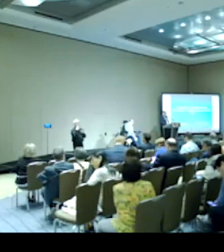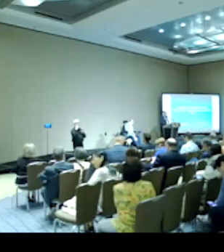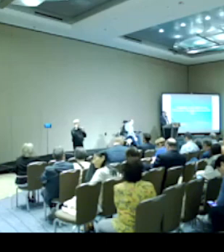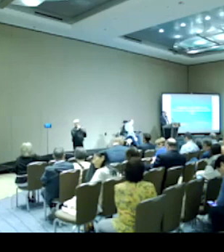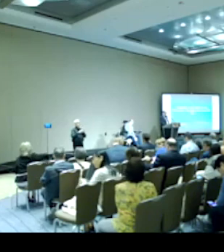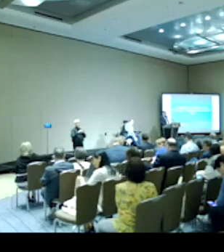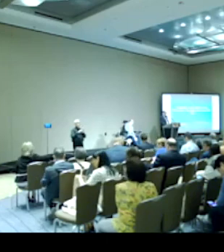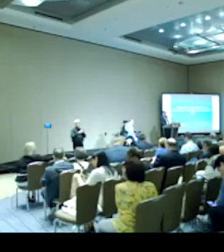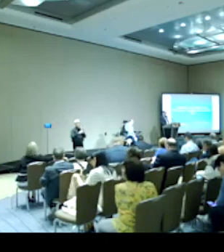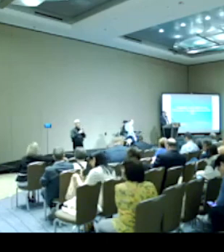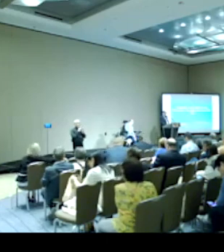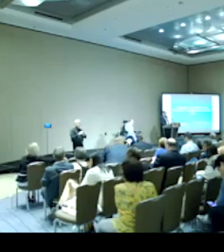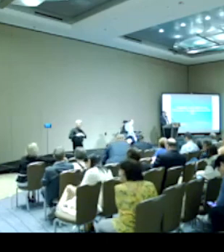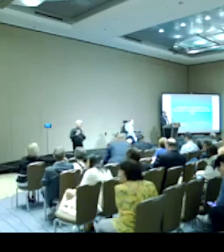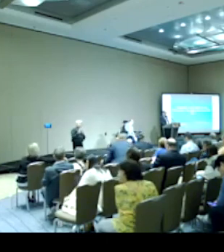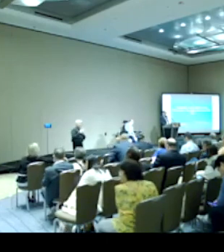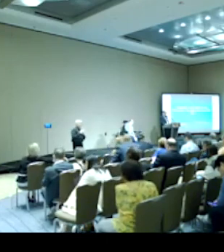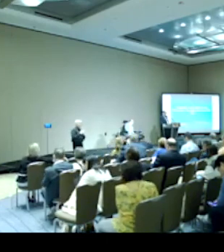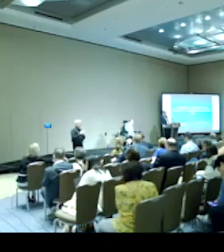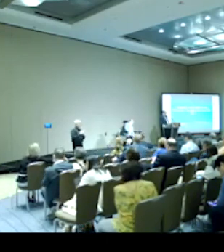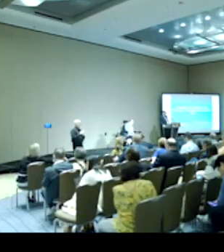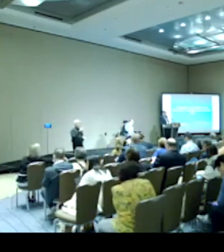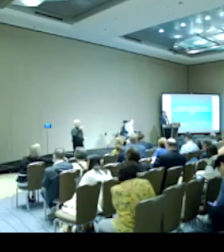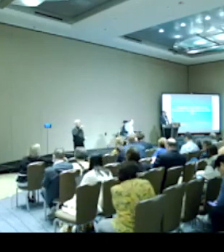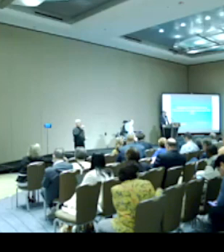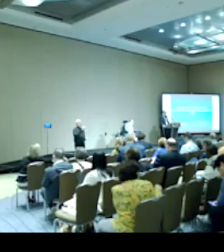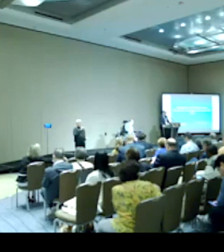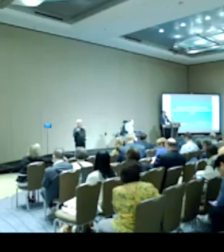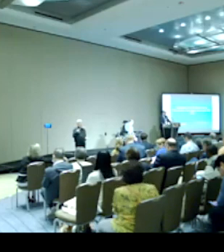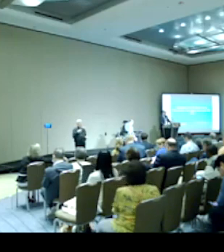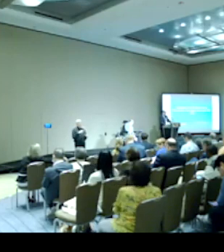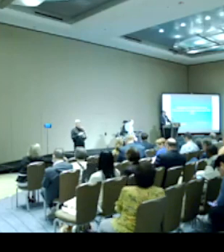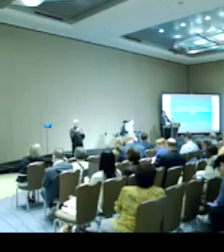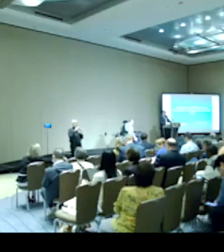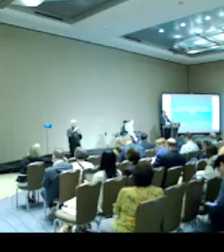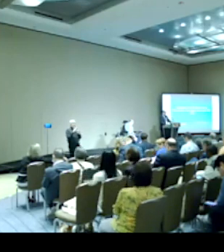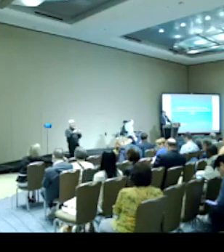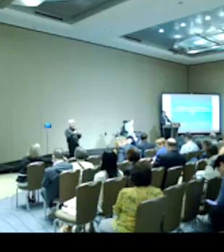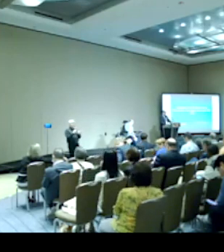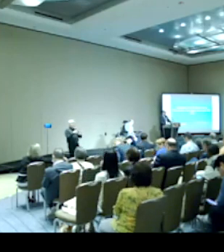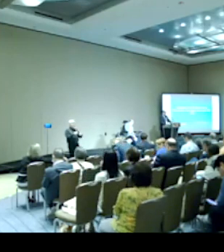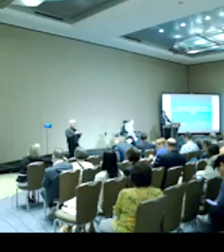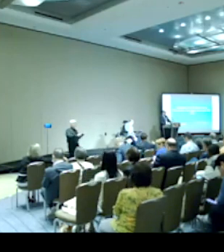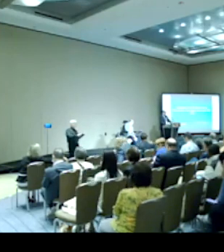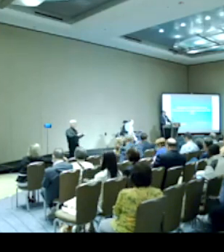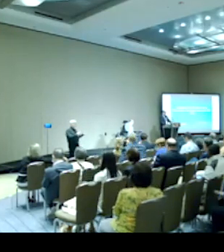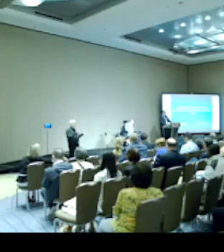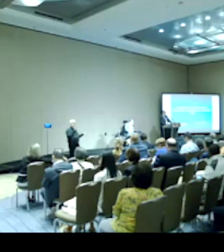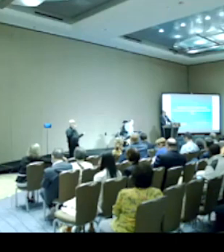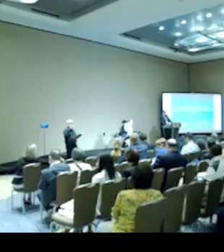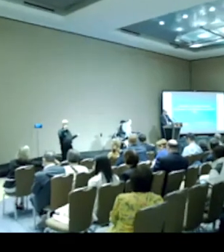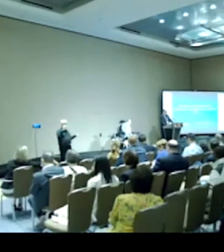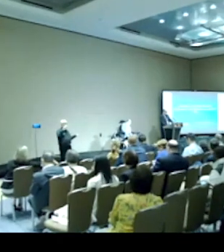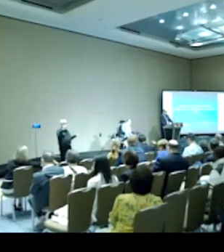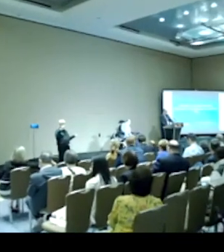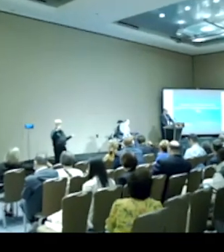best. The 2022 Distinguished Contributions to Research in Education Award goes to Professor William